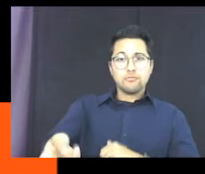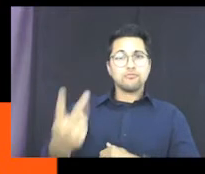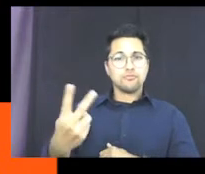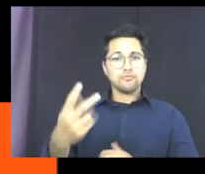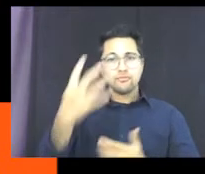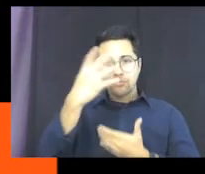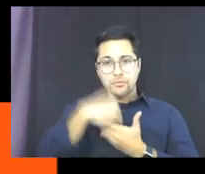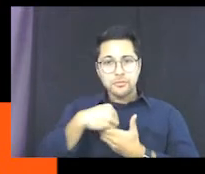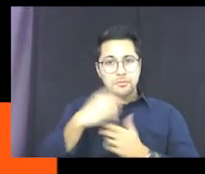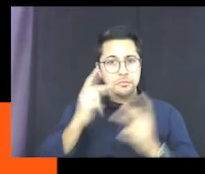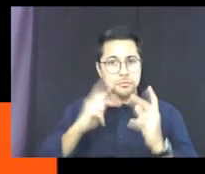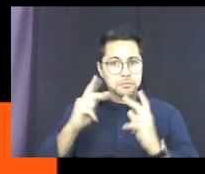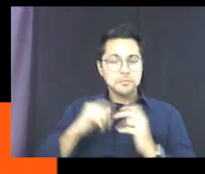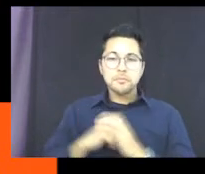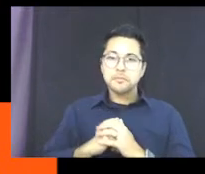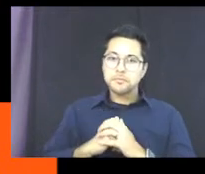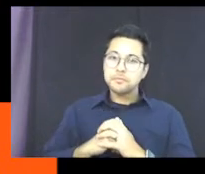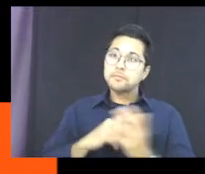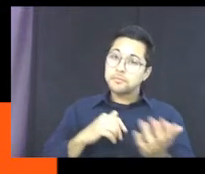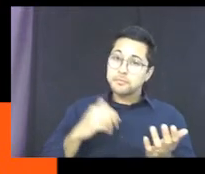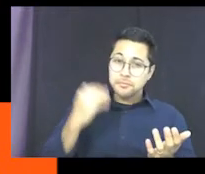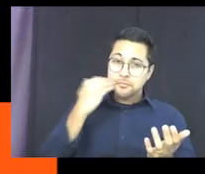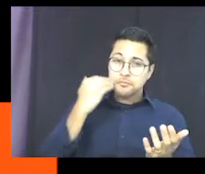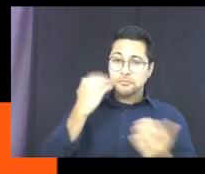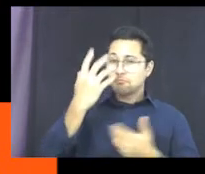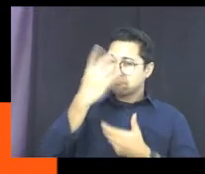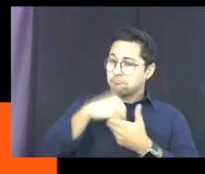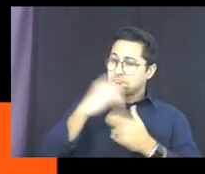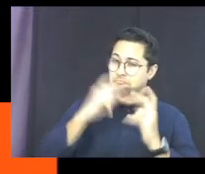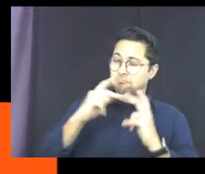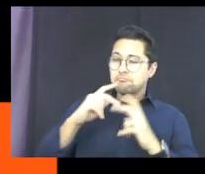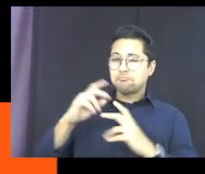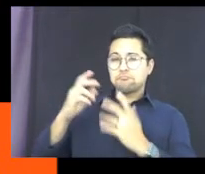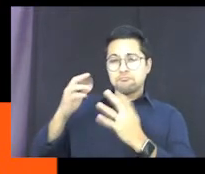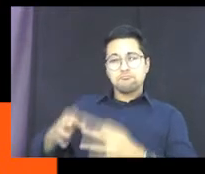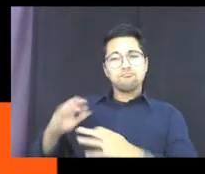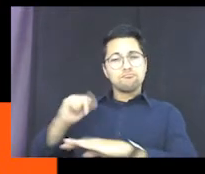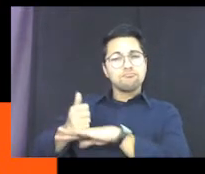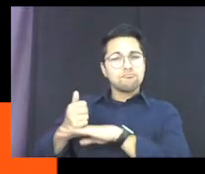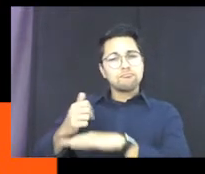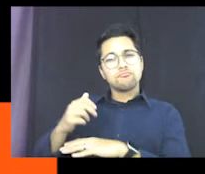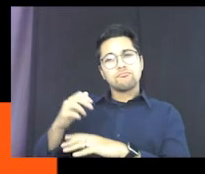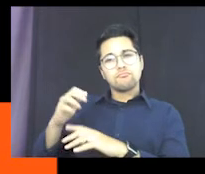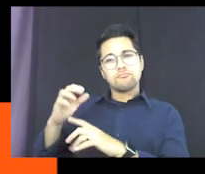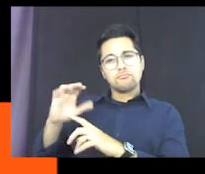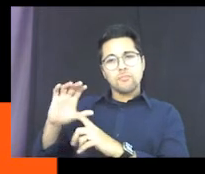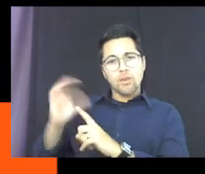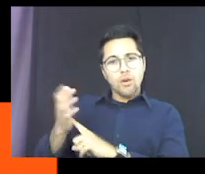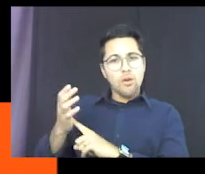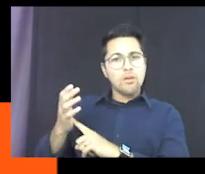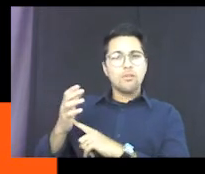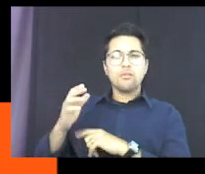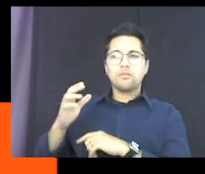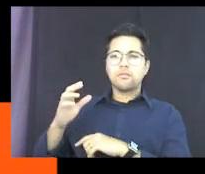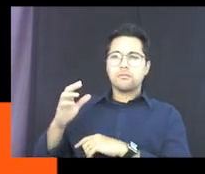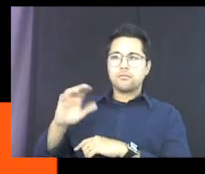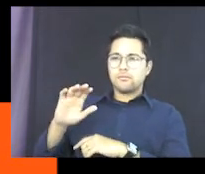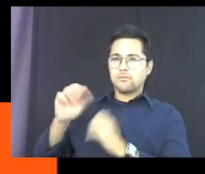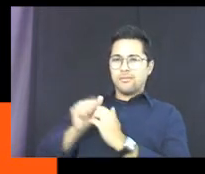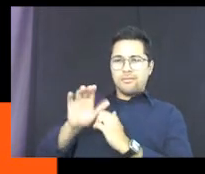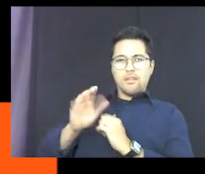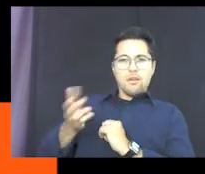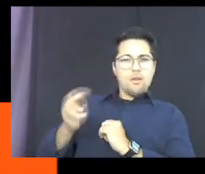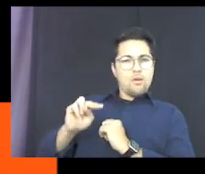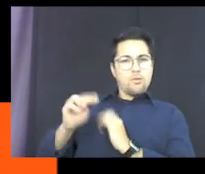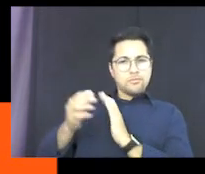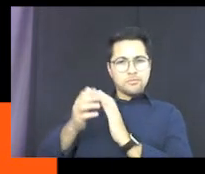people. Indeed, autistic people have formed an autistic culture comprised of their own social